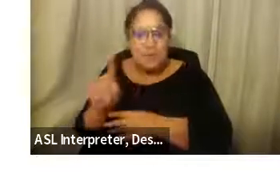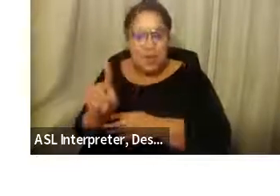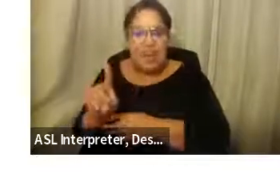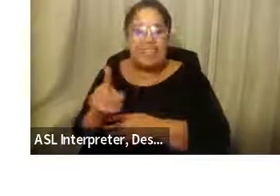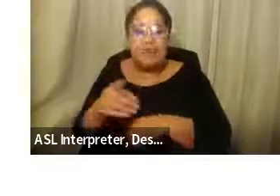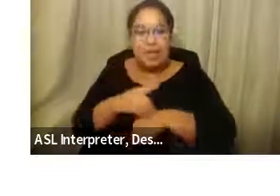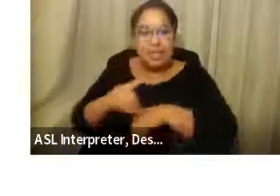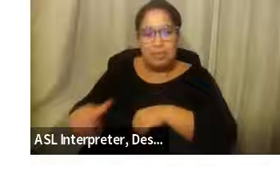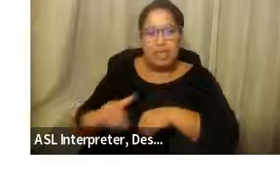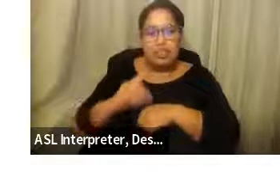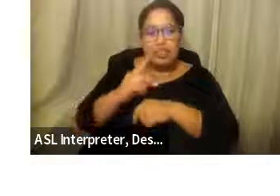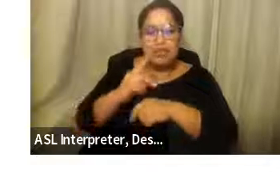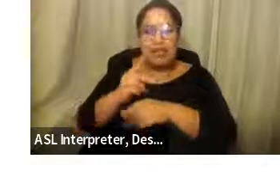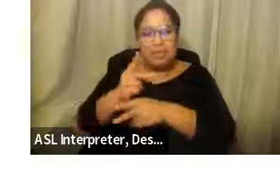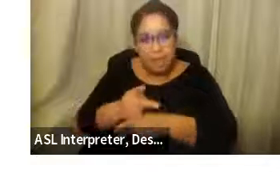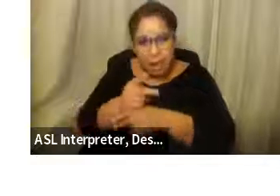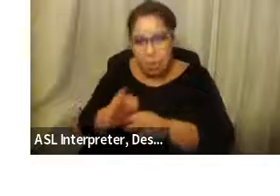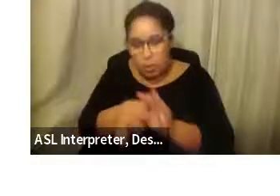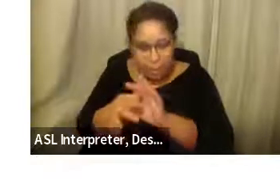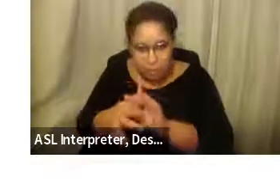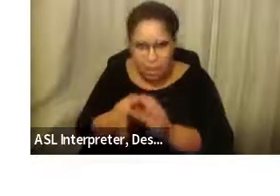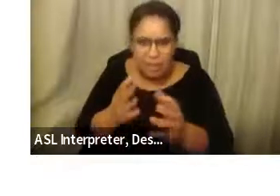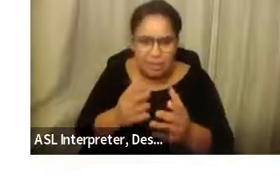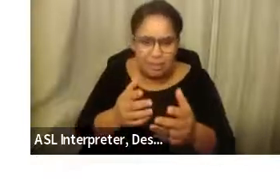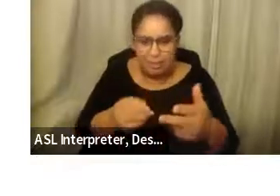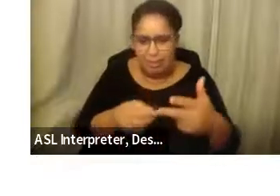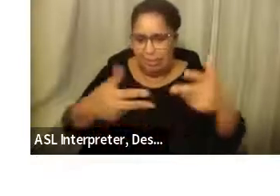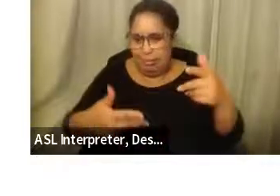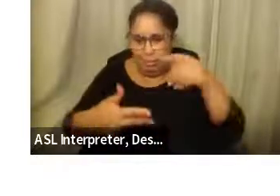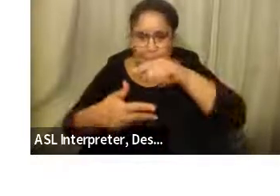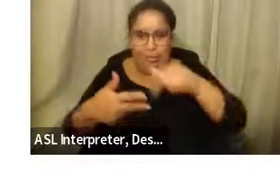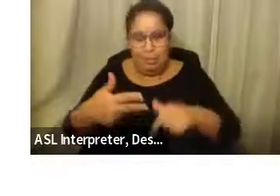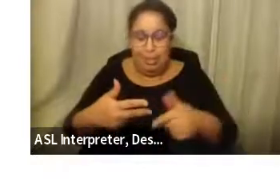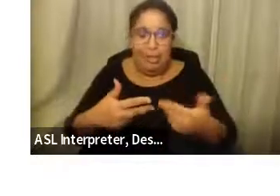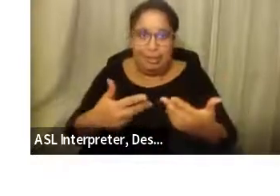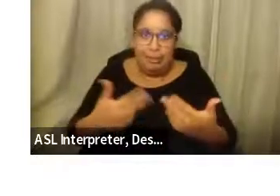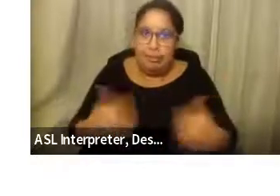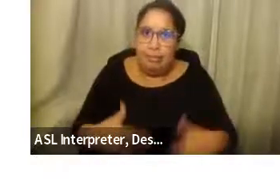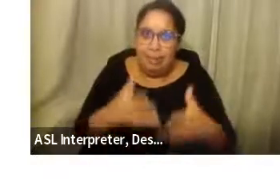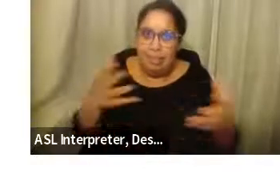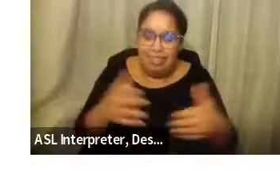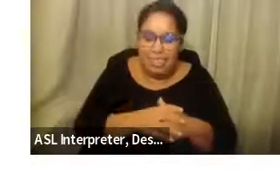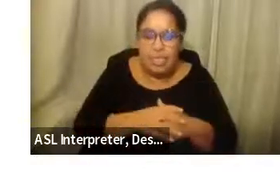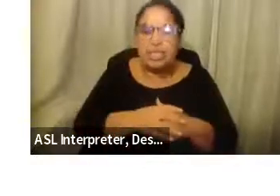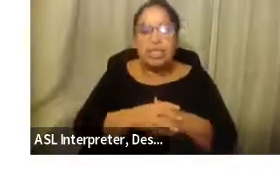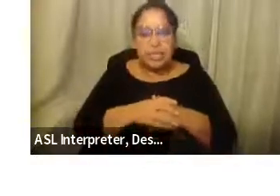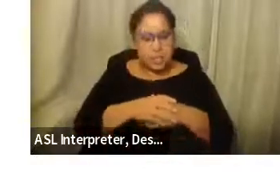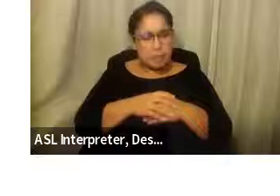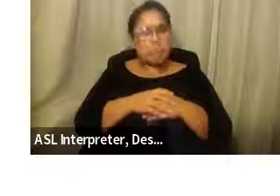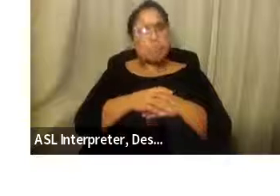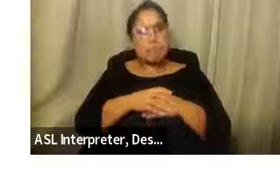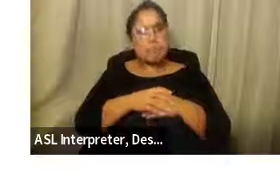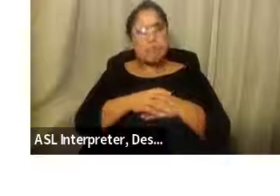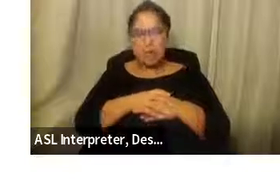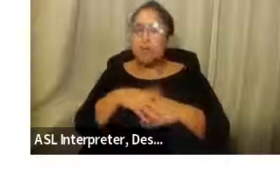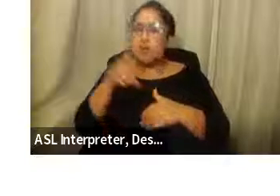all. Right. So we definitely need to make our education for our EMS providers